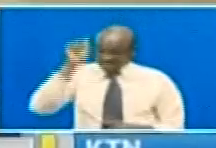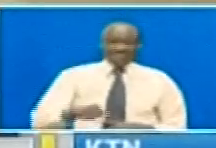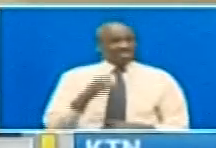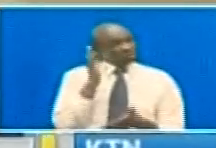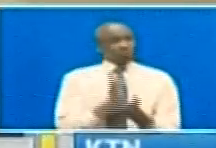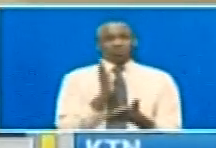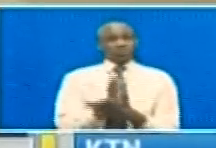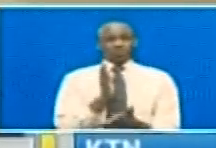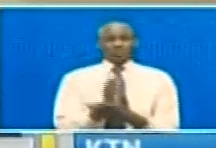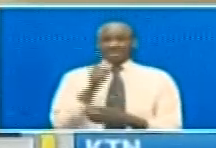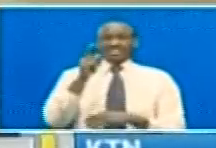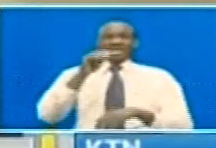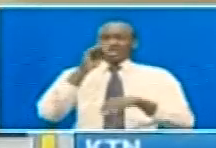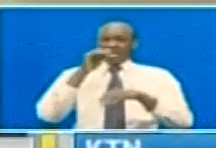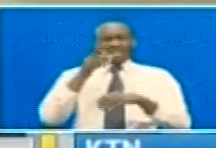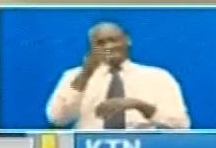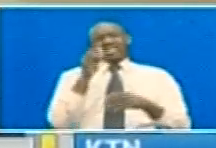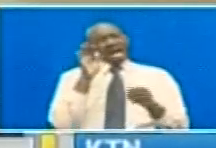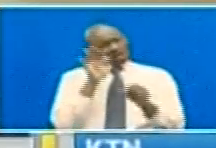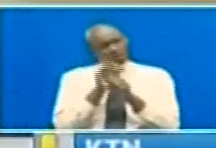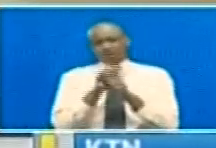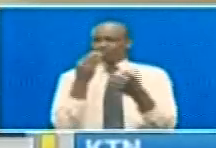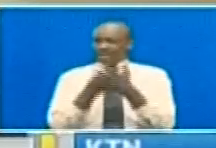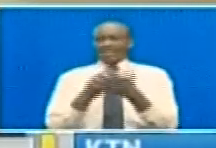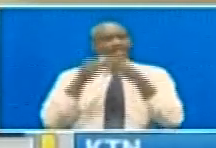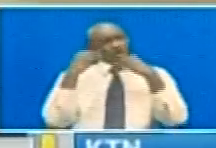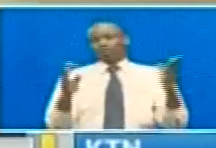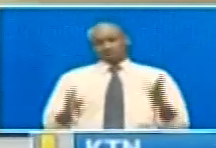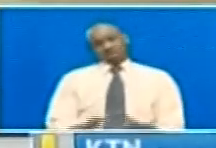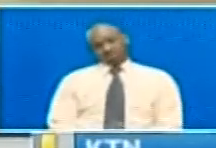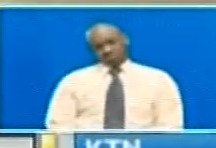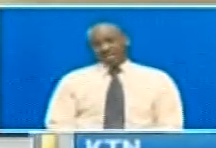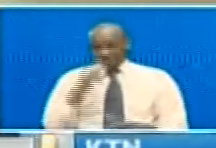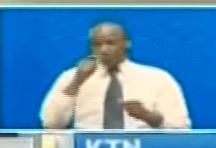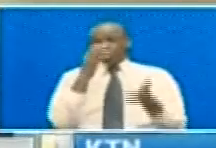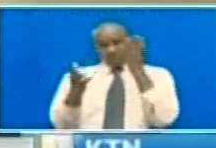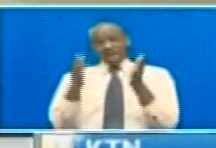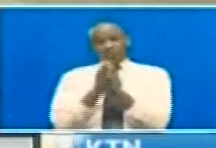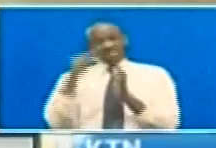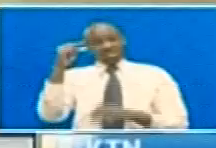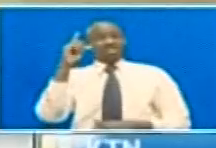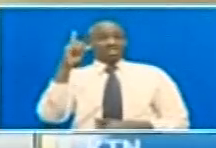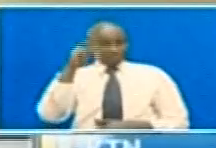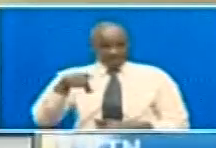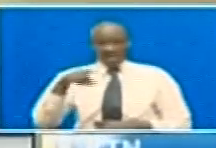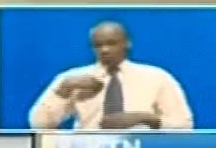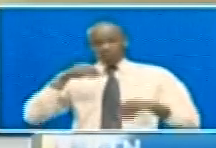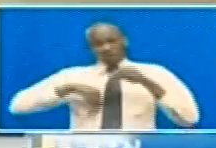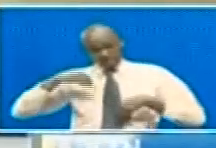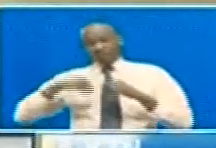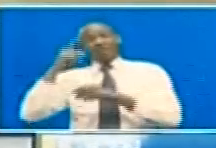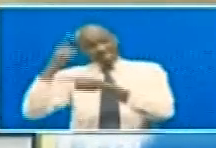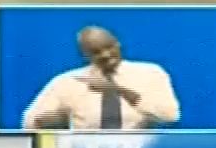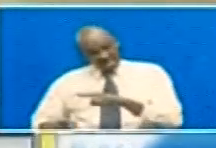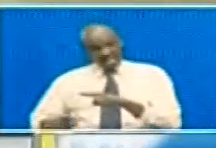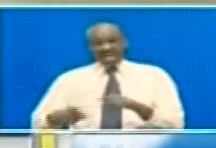It's a good proportion of Kenya's GDP that is probably lost, if you compare it to GDP, that is lost to corruption every year. Mm-hmm.